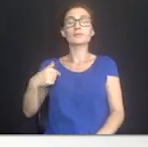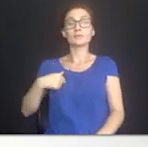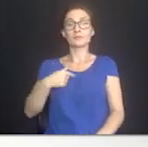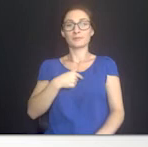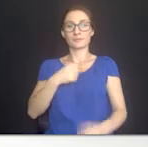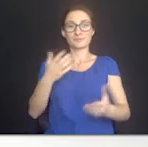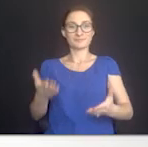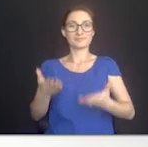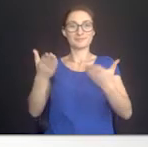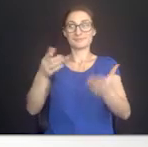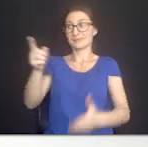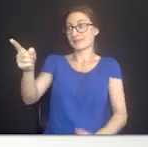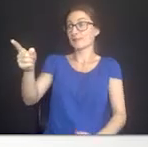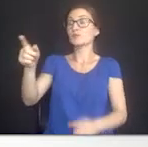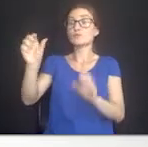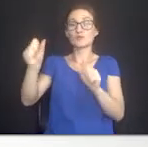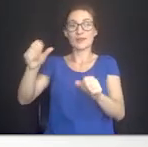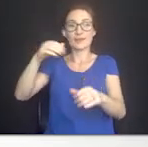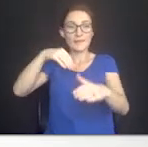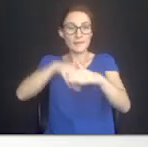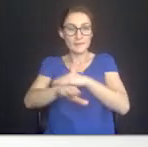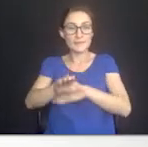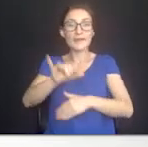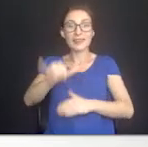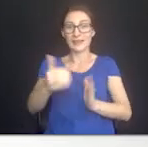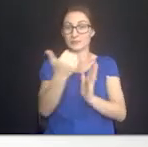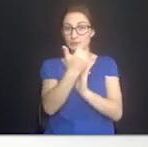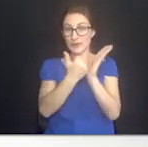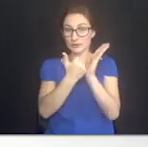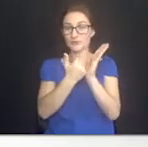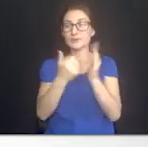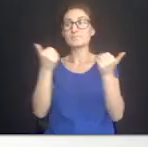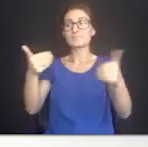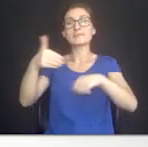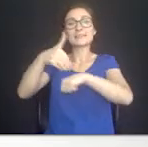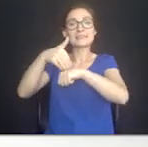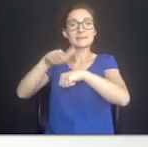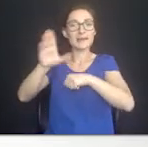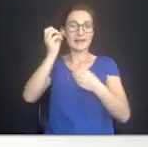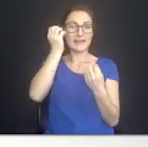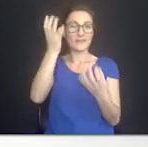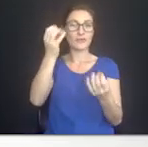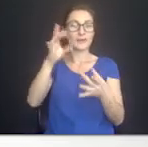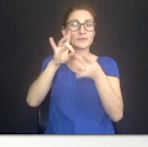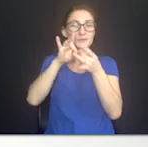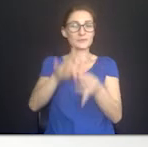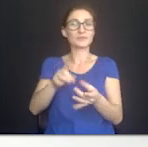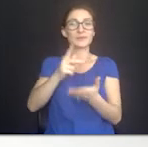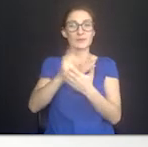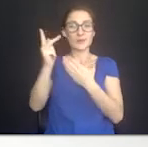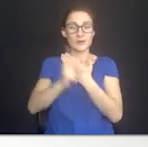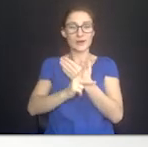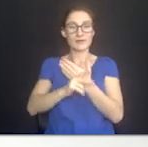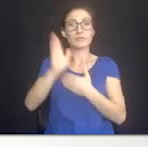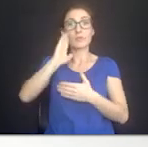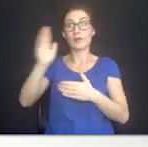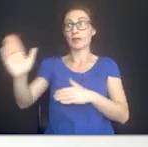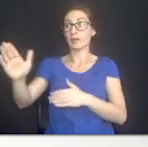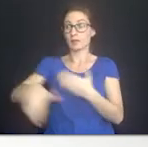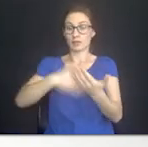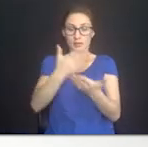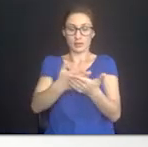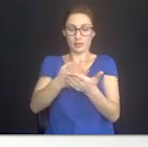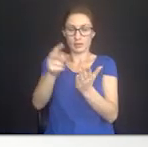we actually have a way for Lucia to go into the resource directory and submit information about these programs, and